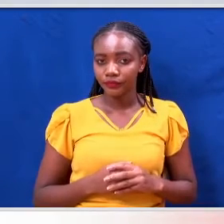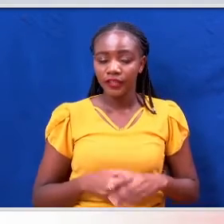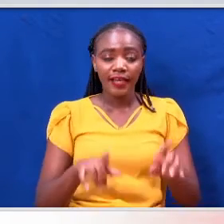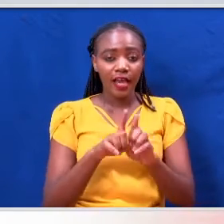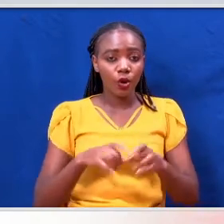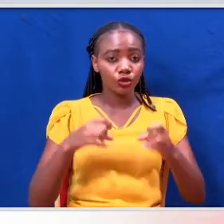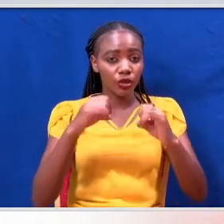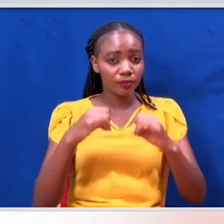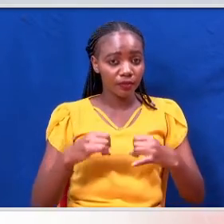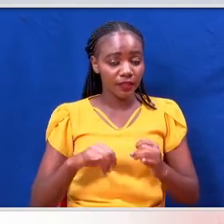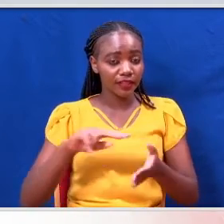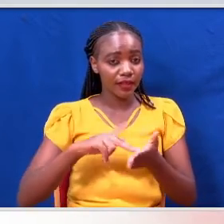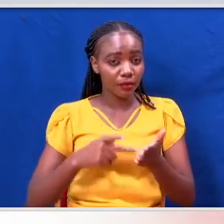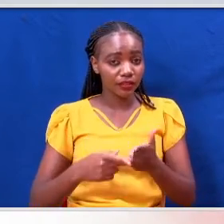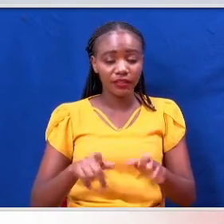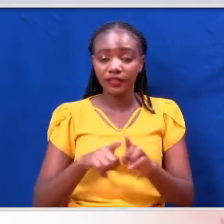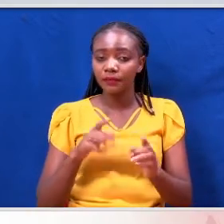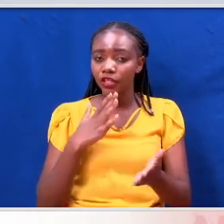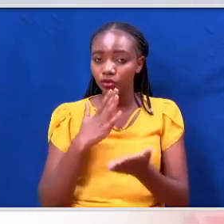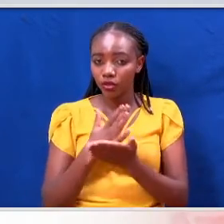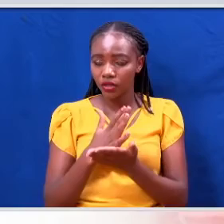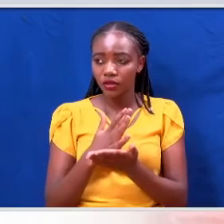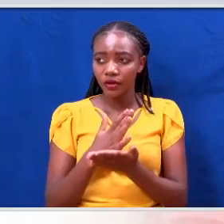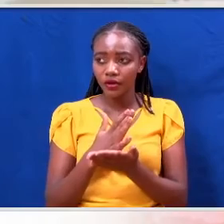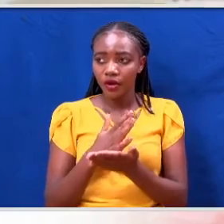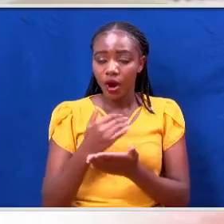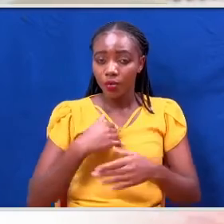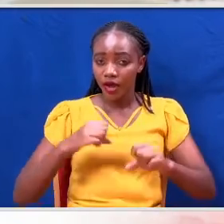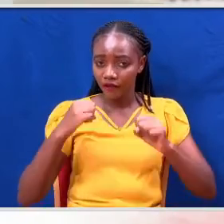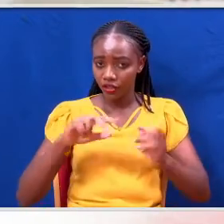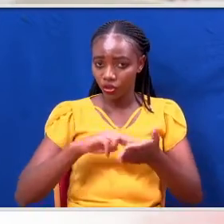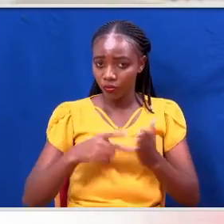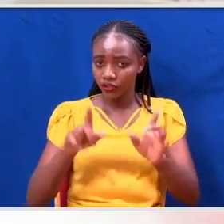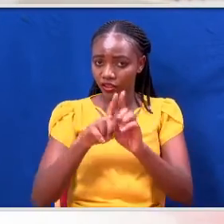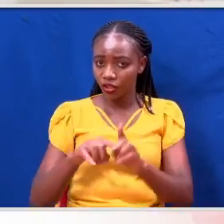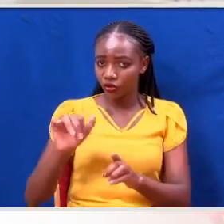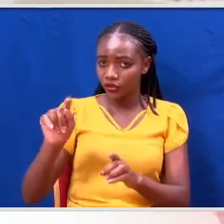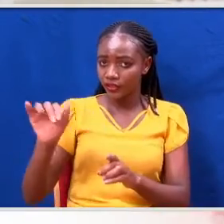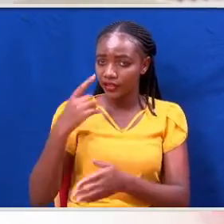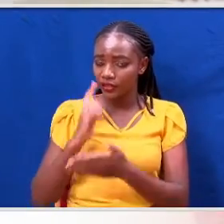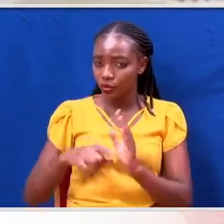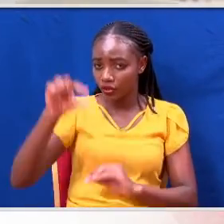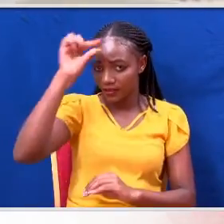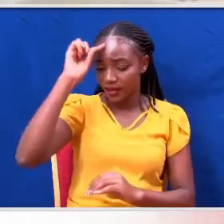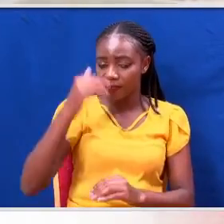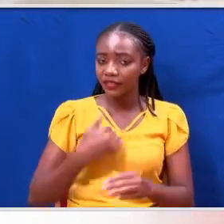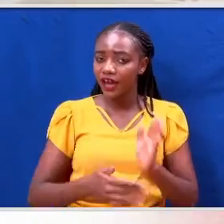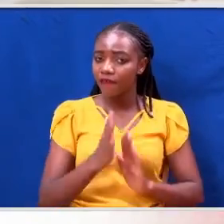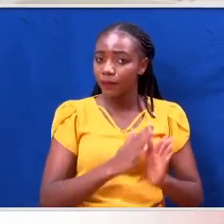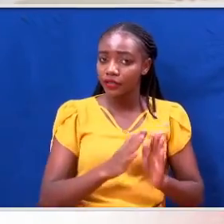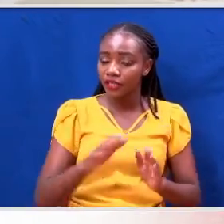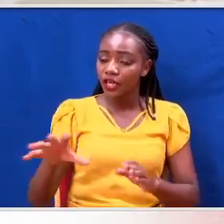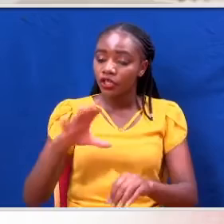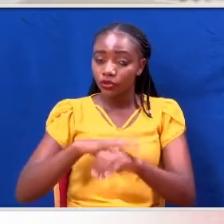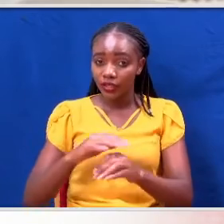implement projects so that we avoid issues of stalled projects. Yatani further stated that the government was in the process of acquiring